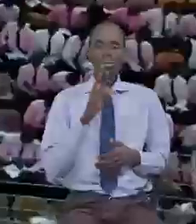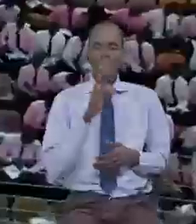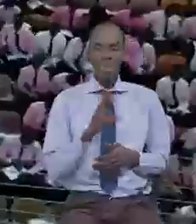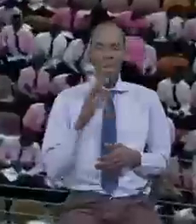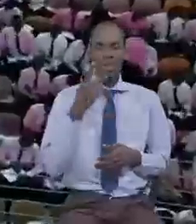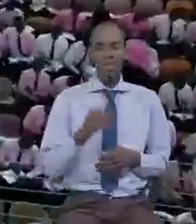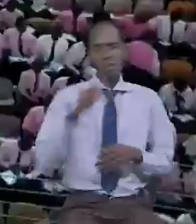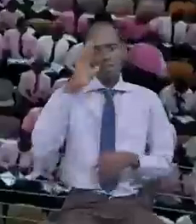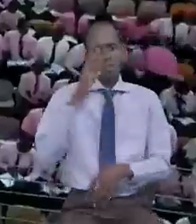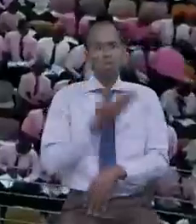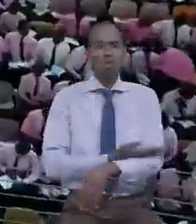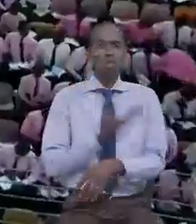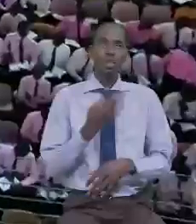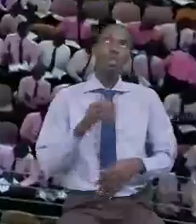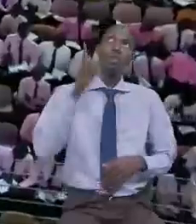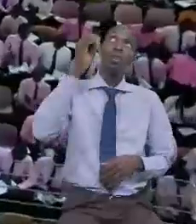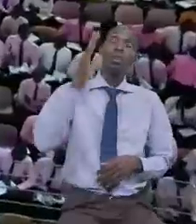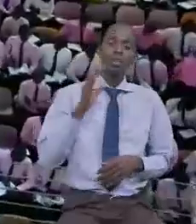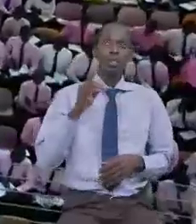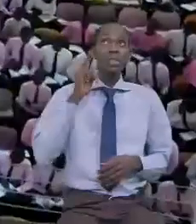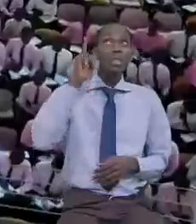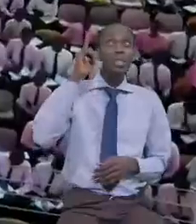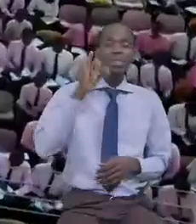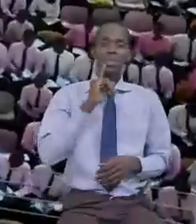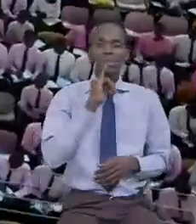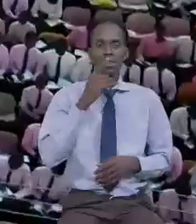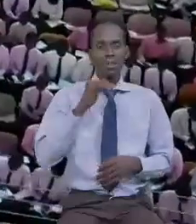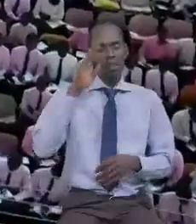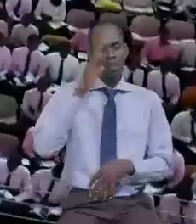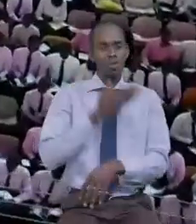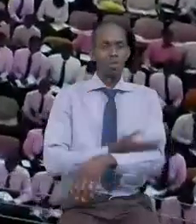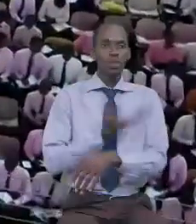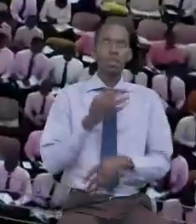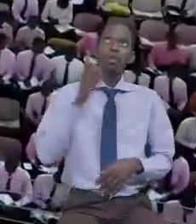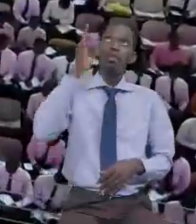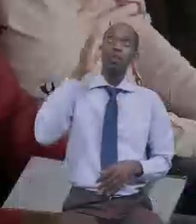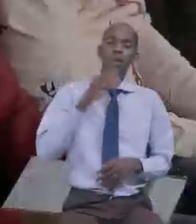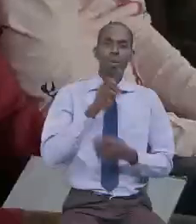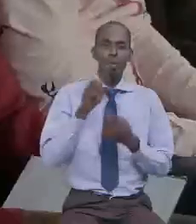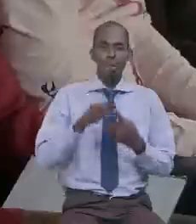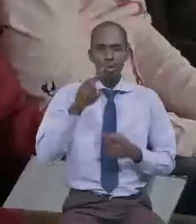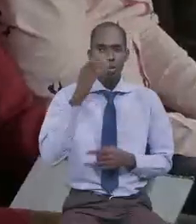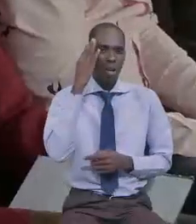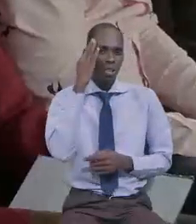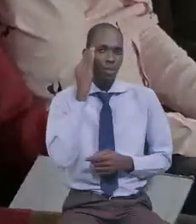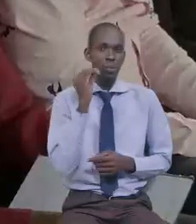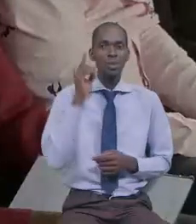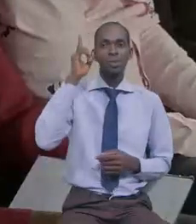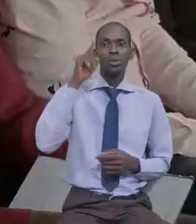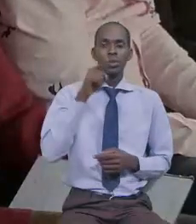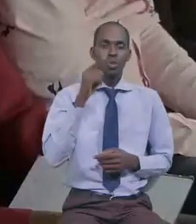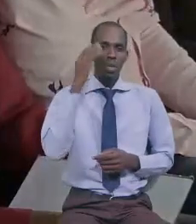of God. He is the Son of God. And when you experience him, you experience